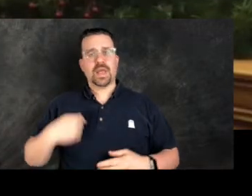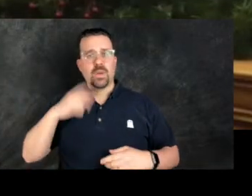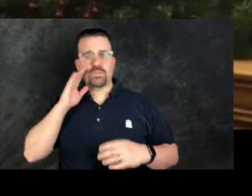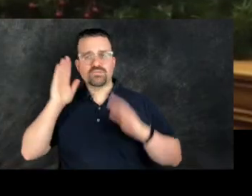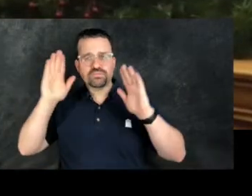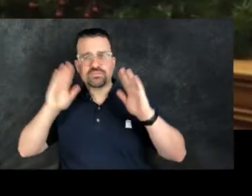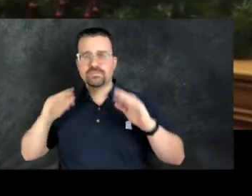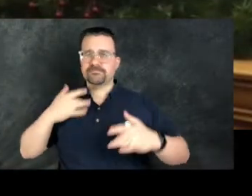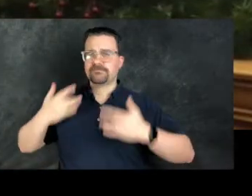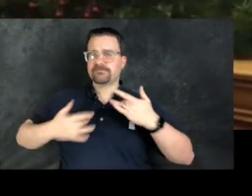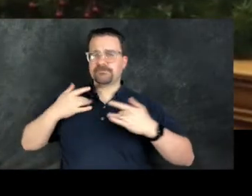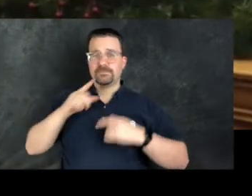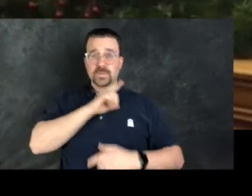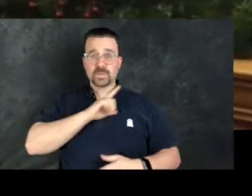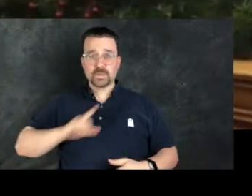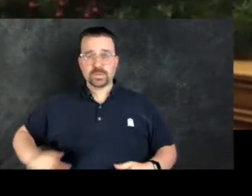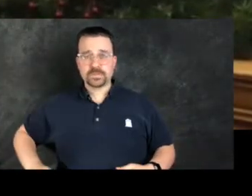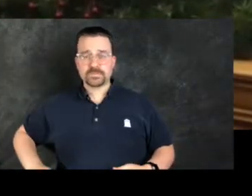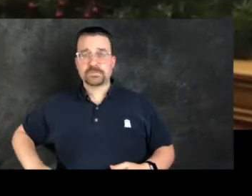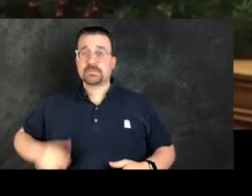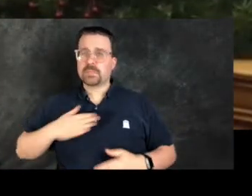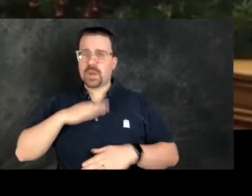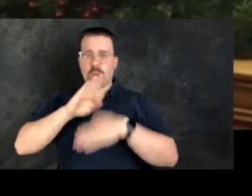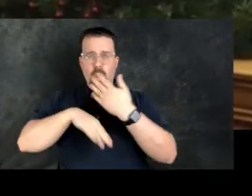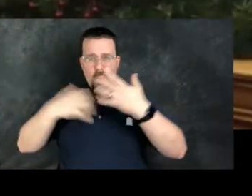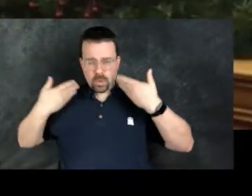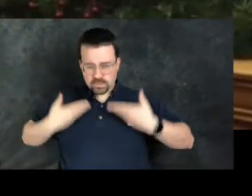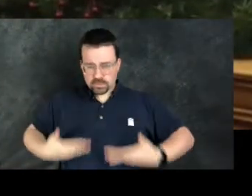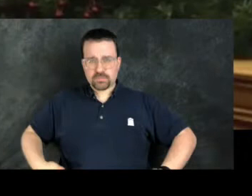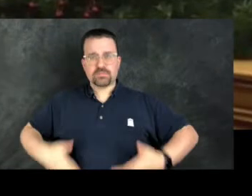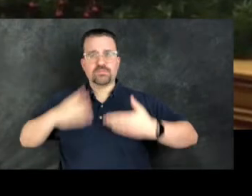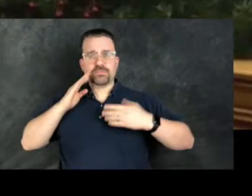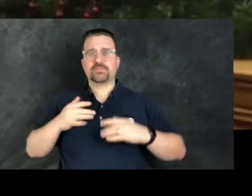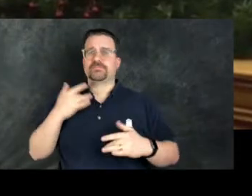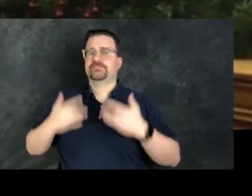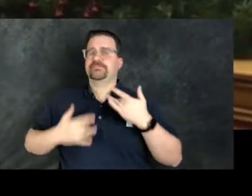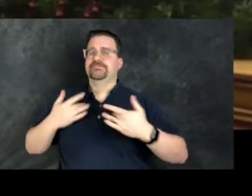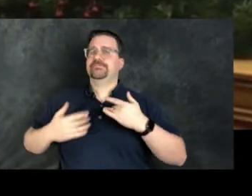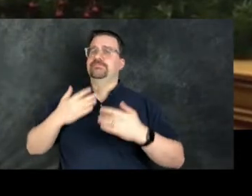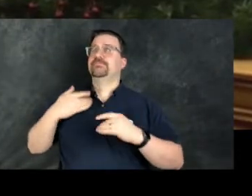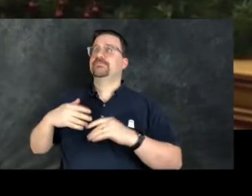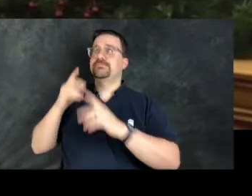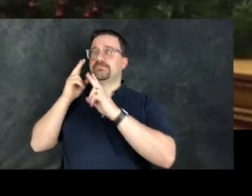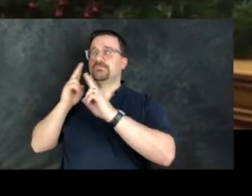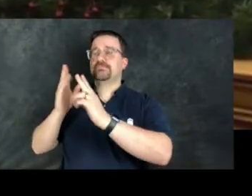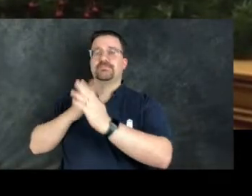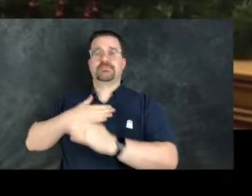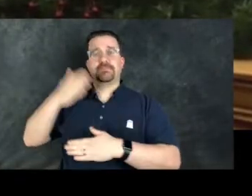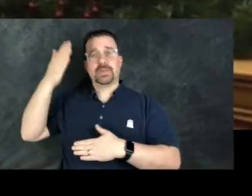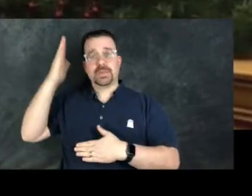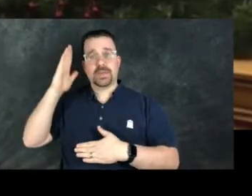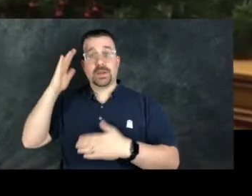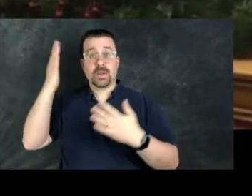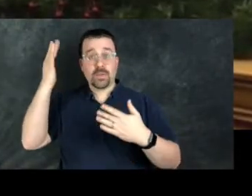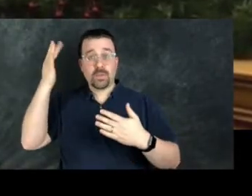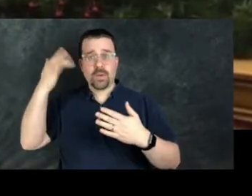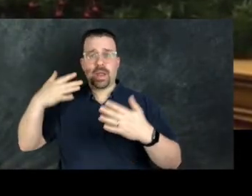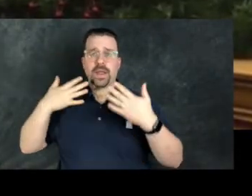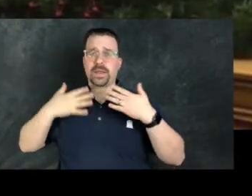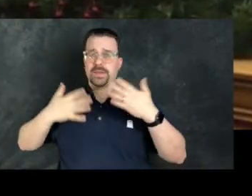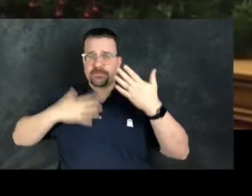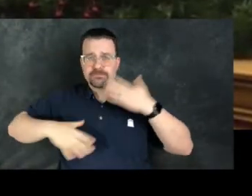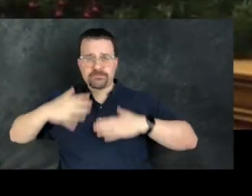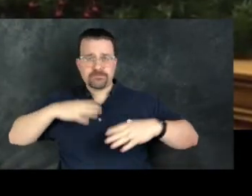I will greatly rejoice in the Lord. My whole being shall exult in my God, for he has clothed me with the